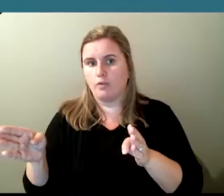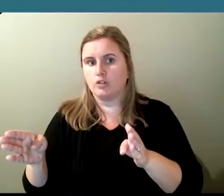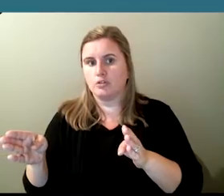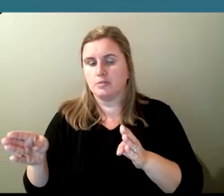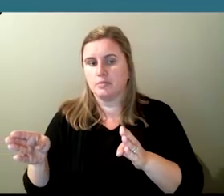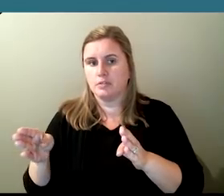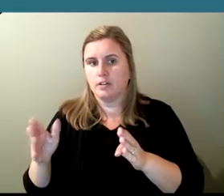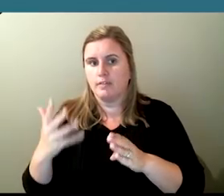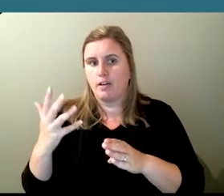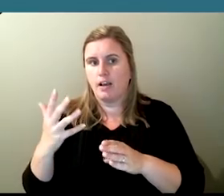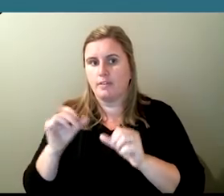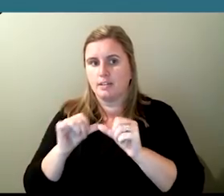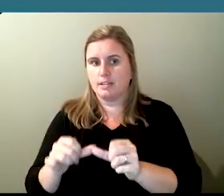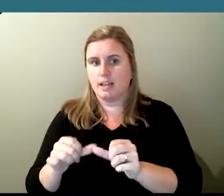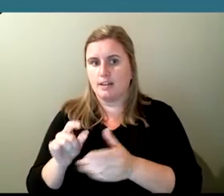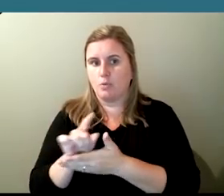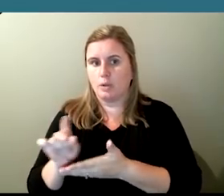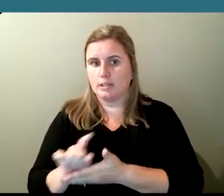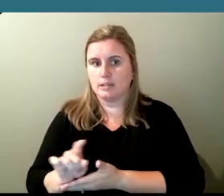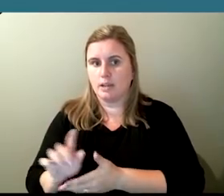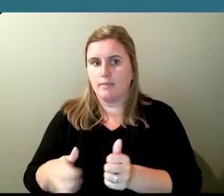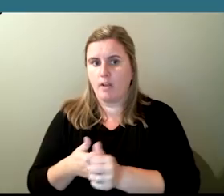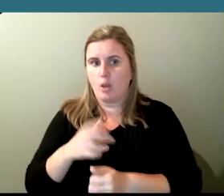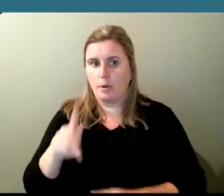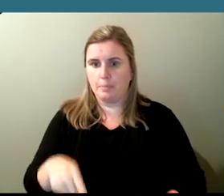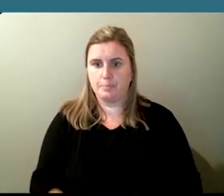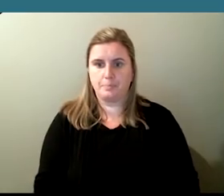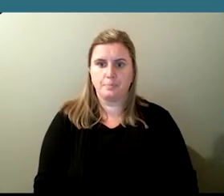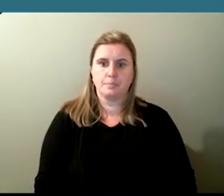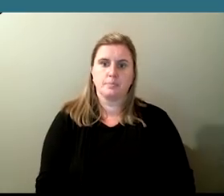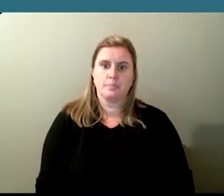our 5 consecutive weeks of follow-up.